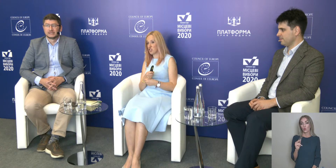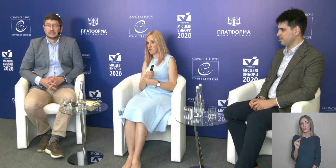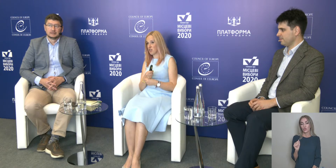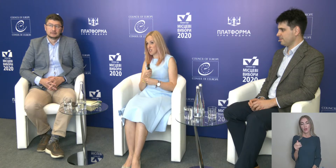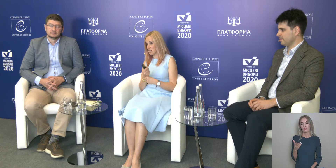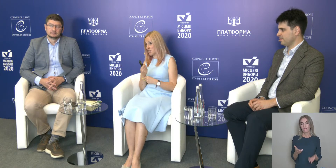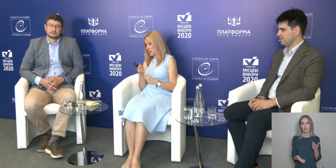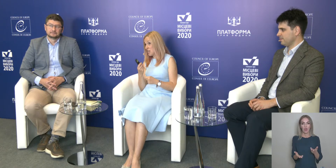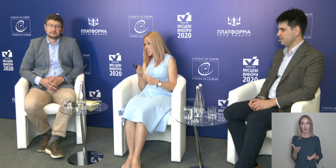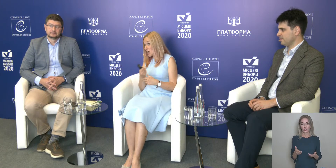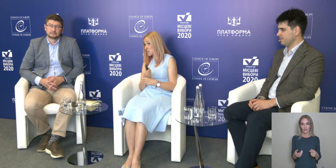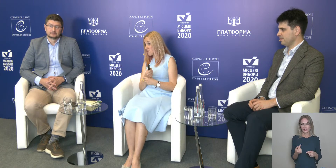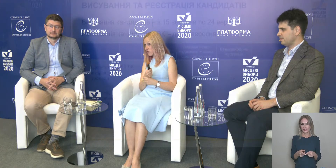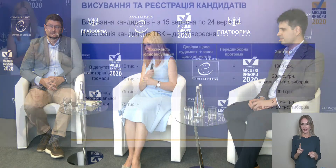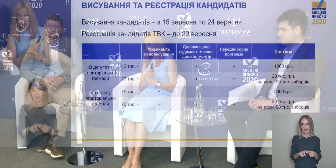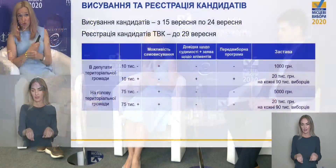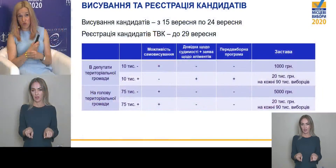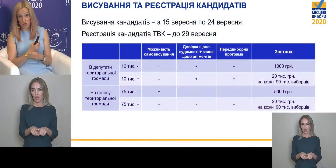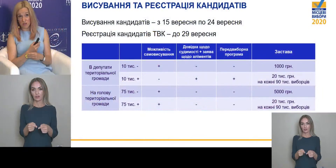the voting right